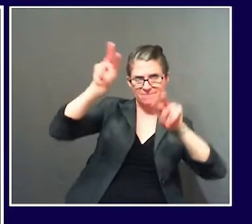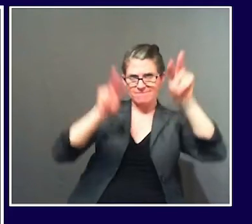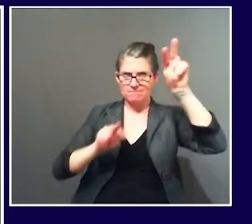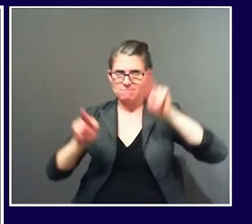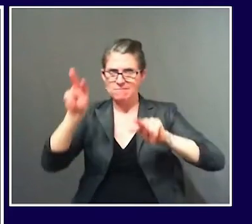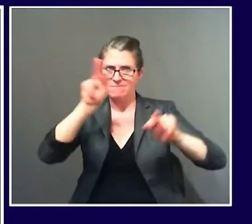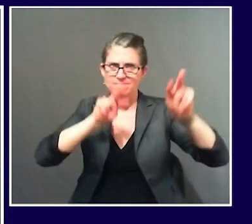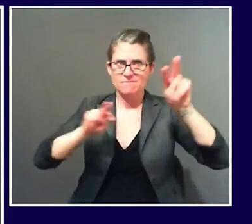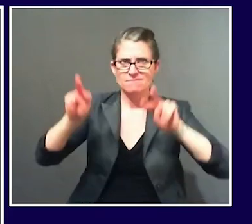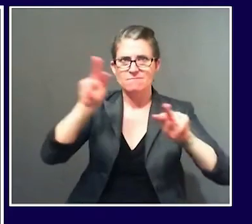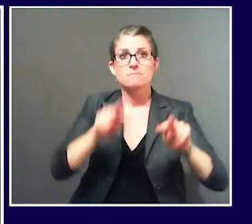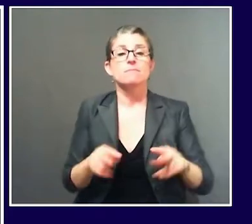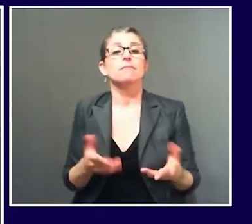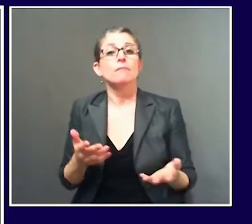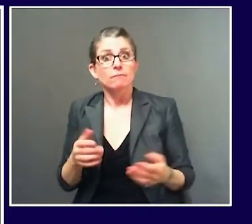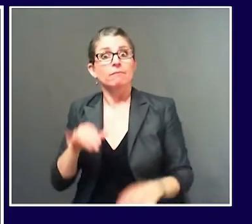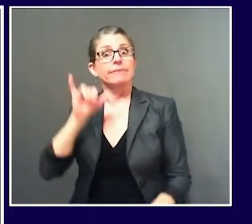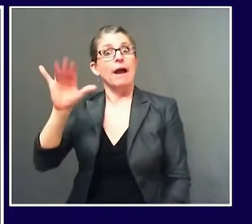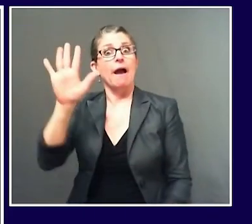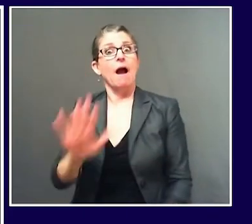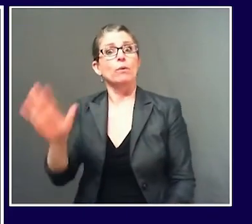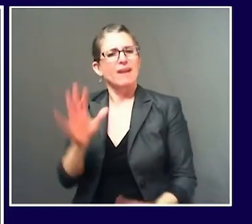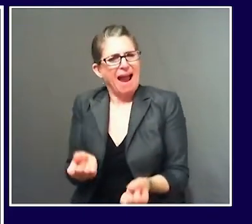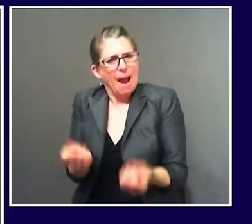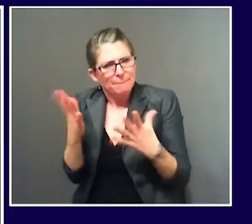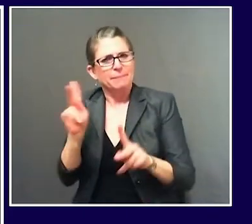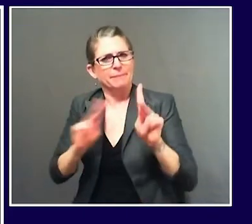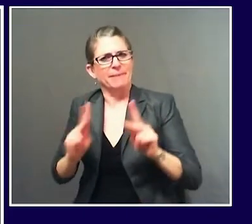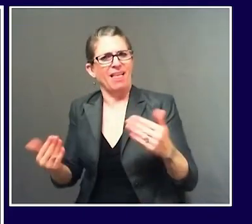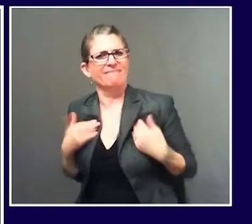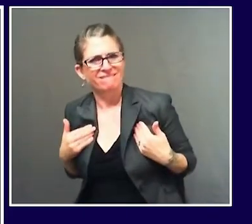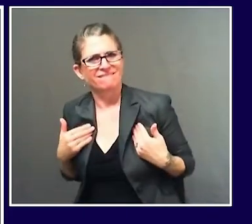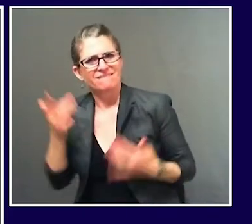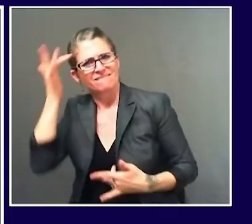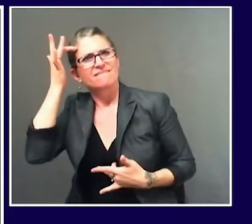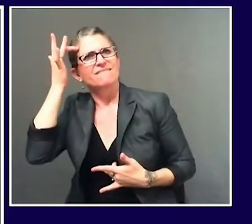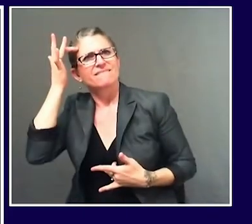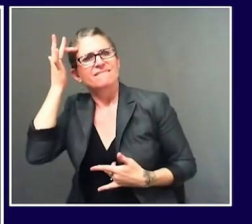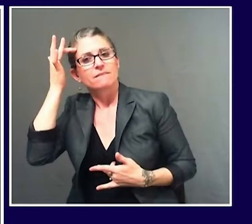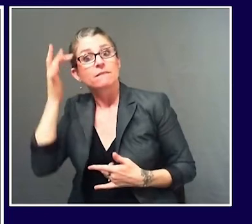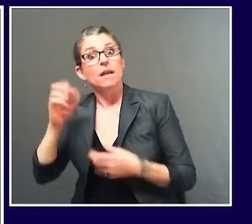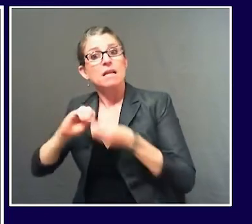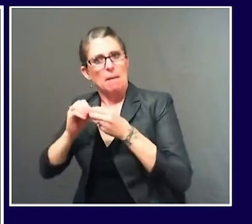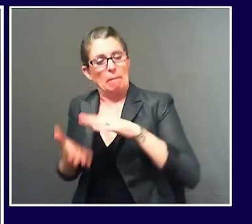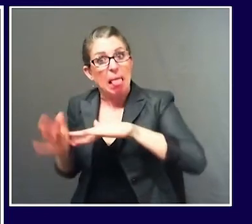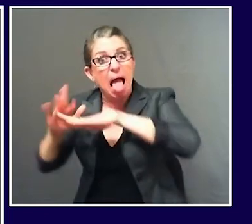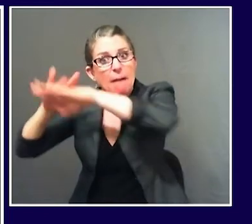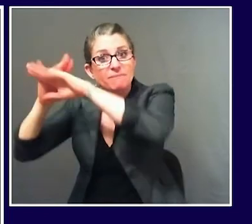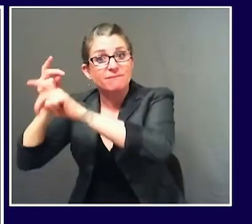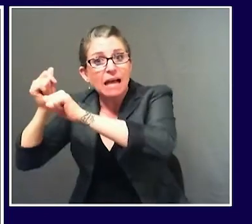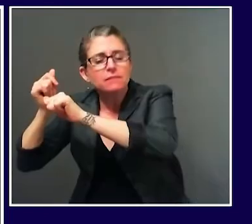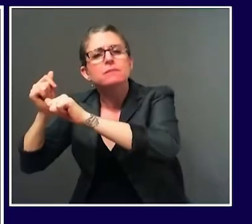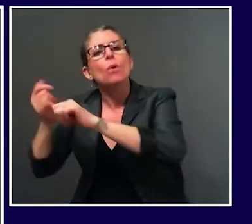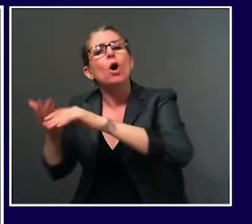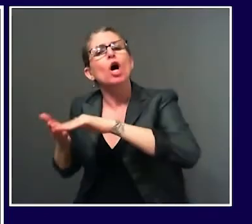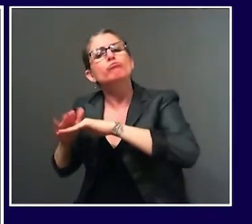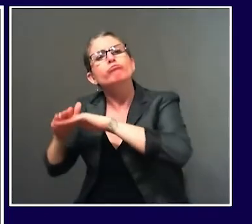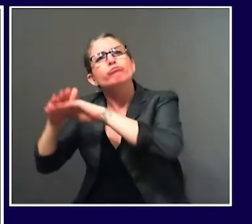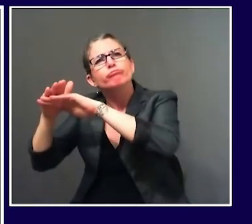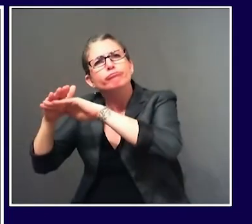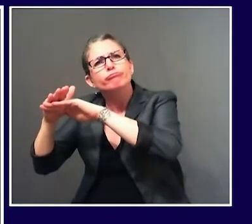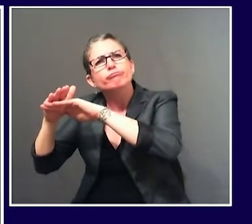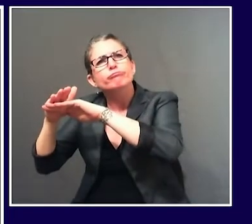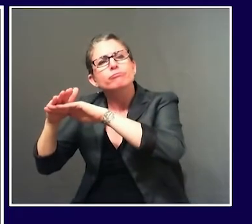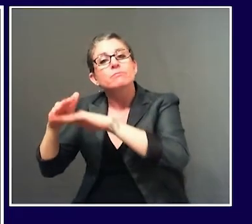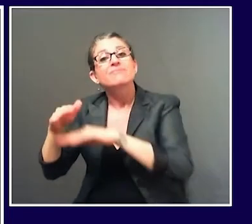also the uptick in new cases in recent days. It was also the overall per capita rate of cases,